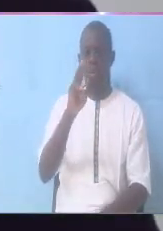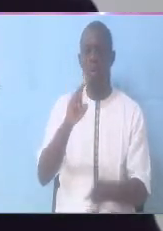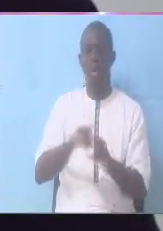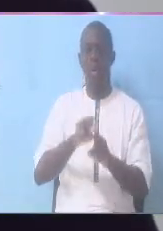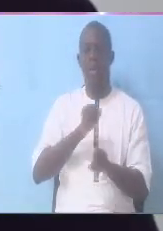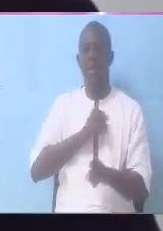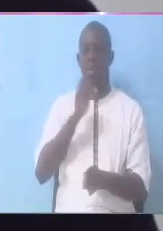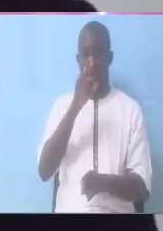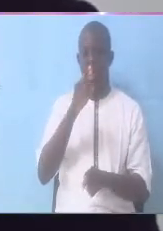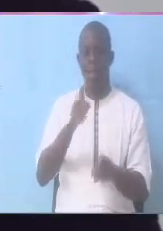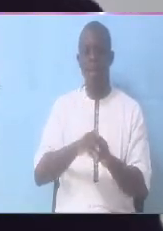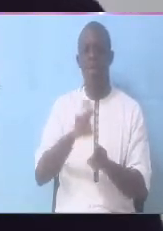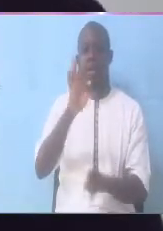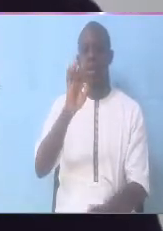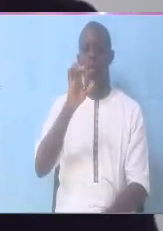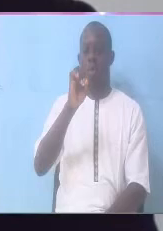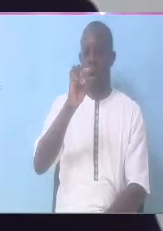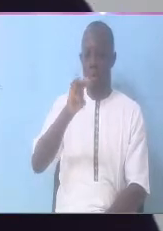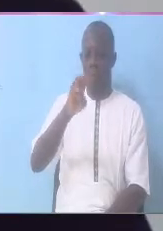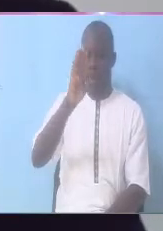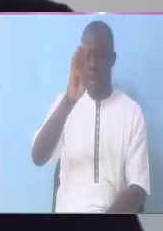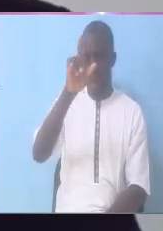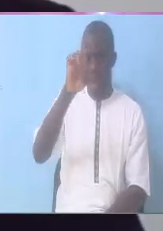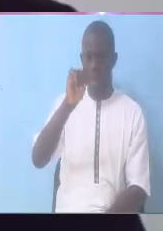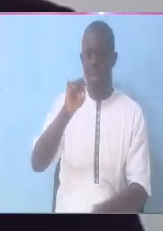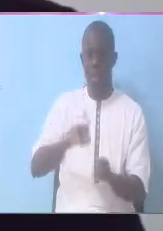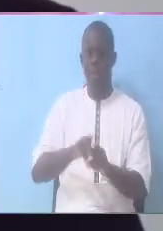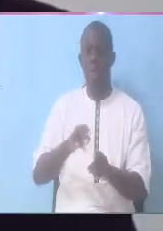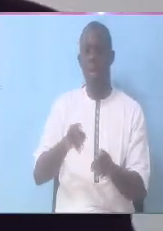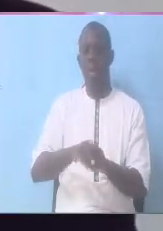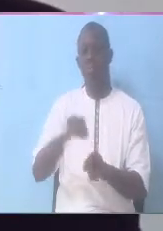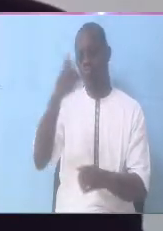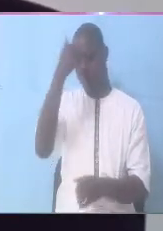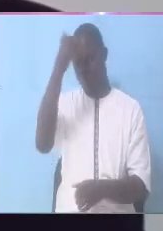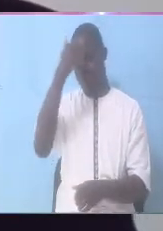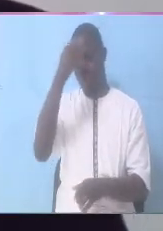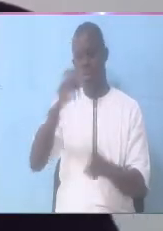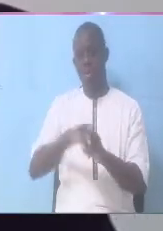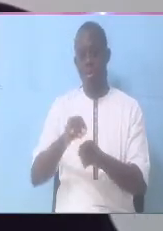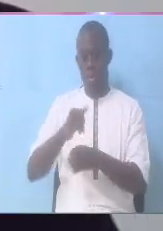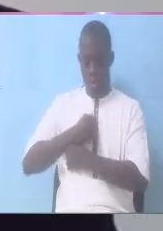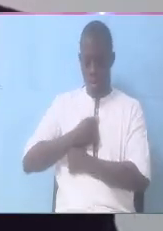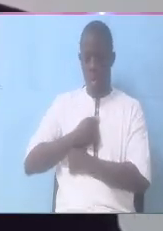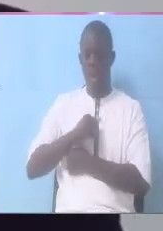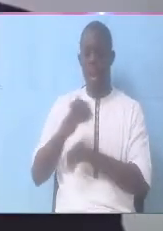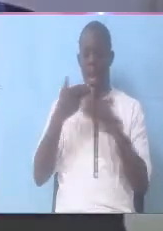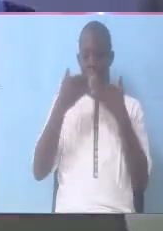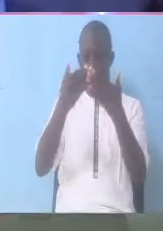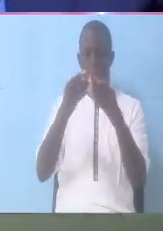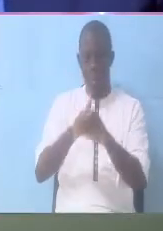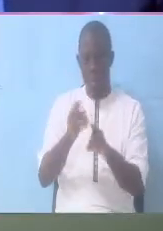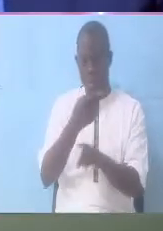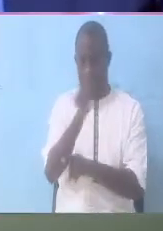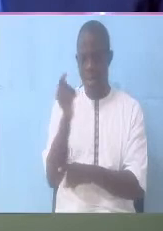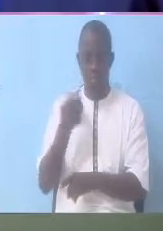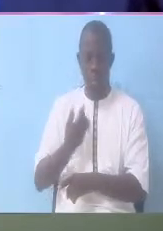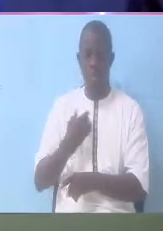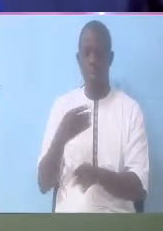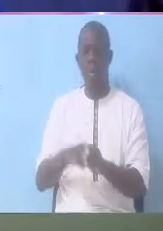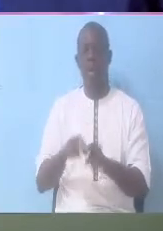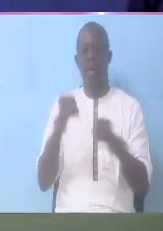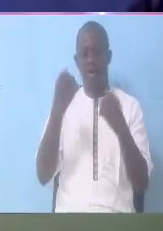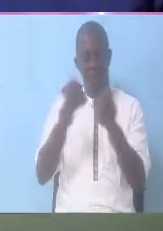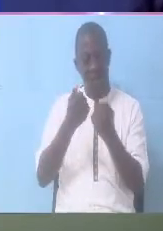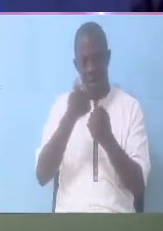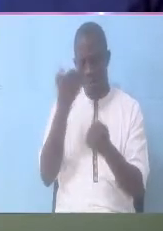by Tumbul on so many occasions, and the security came and told him these people were mercenaries. And and then